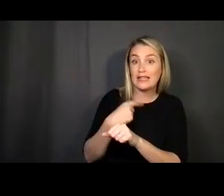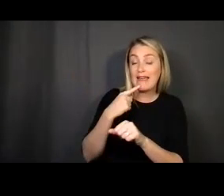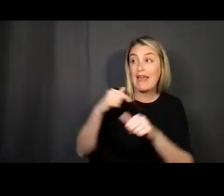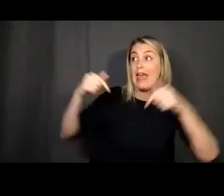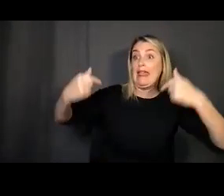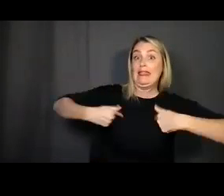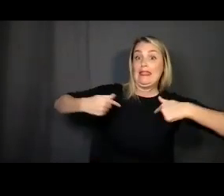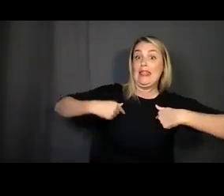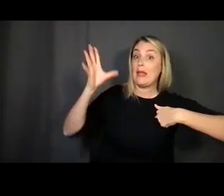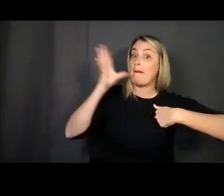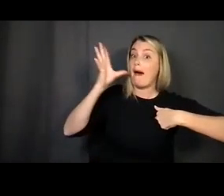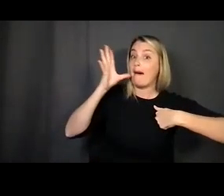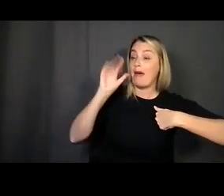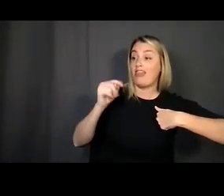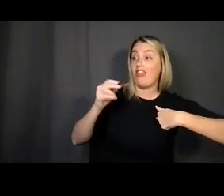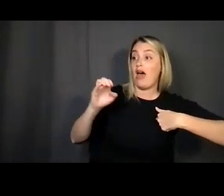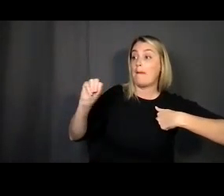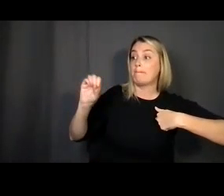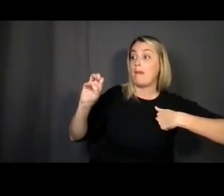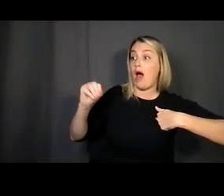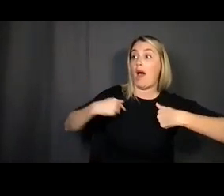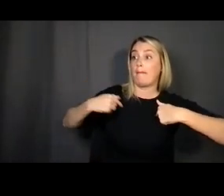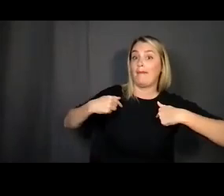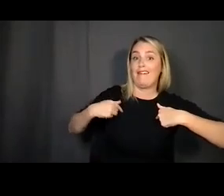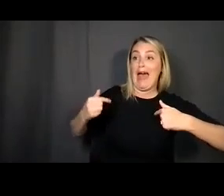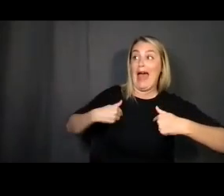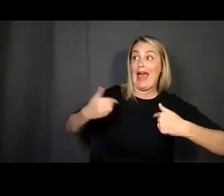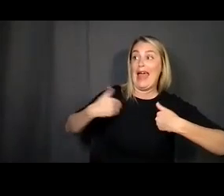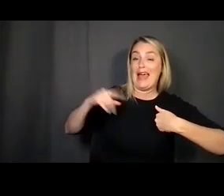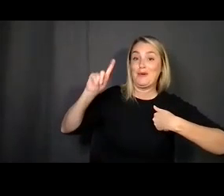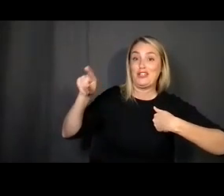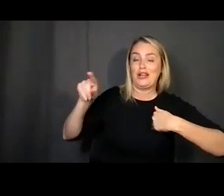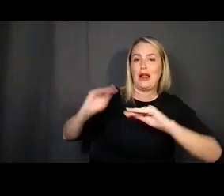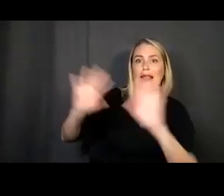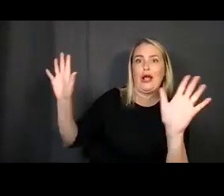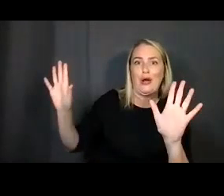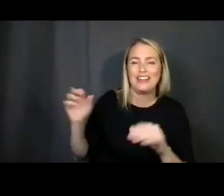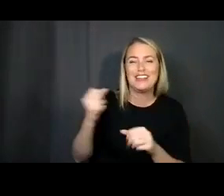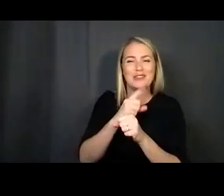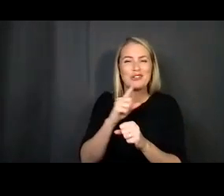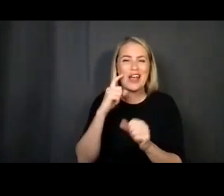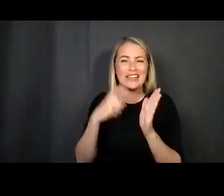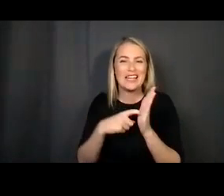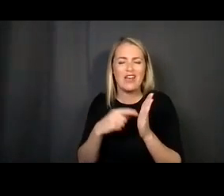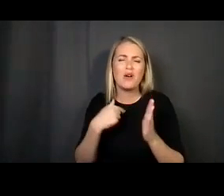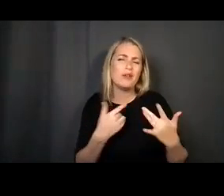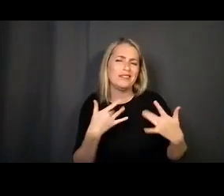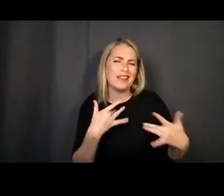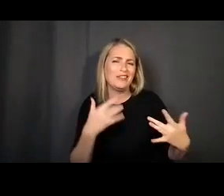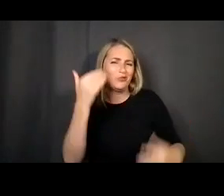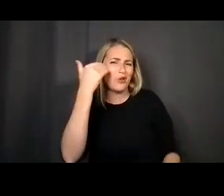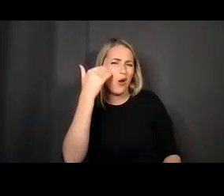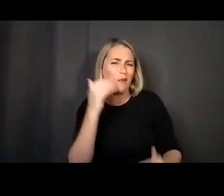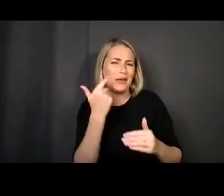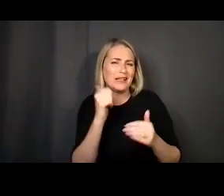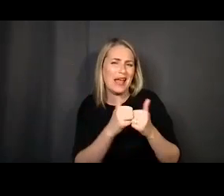is the mom. I just had a question." A veces mandaba yo So just correos make desde sure la you're cuenta de mi identifying niño y yourself. We can entonces usually tenía que tell decir, by how you're writing,